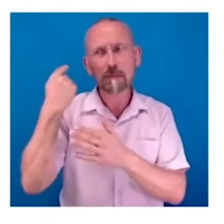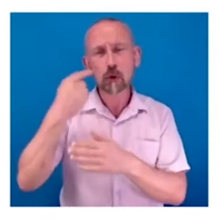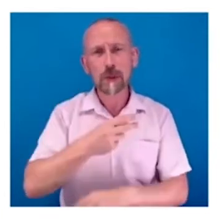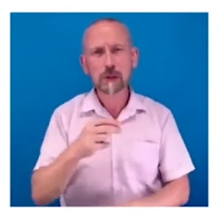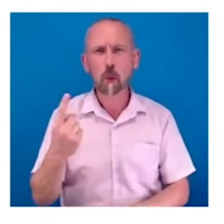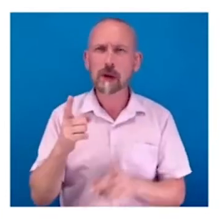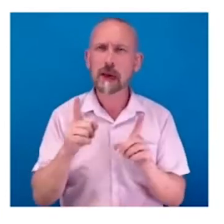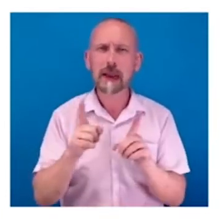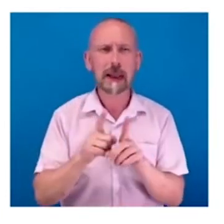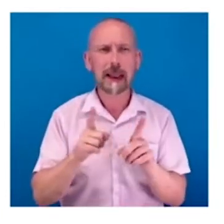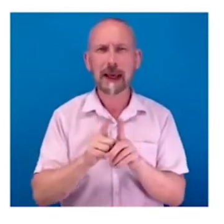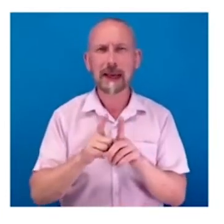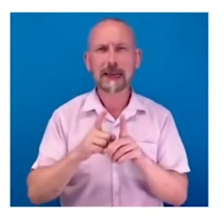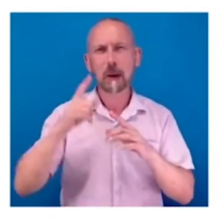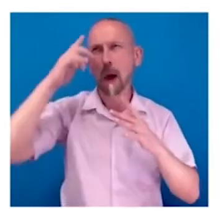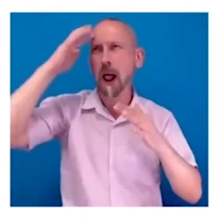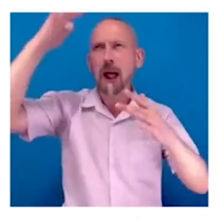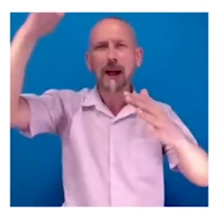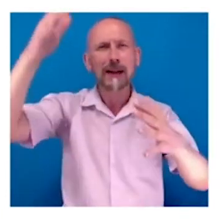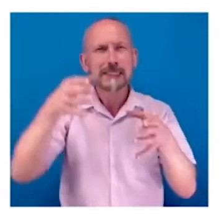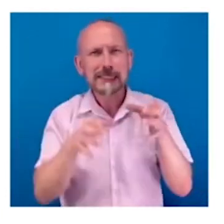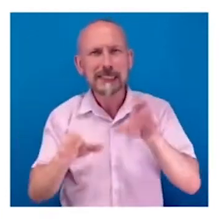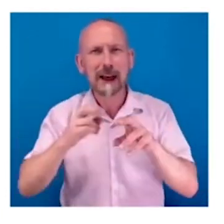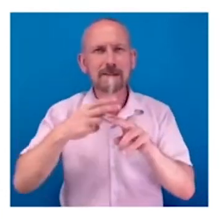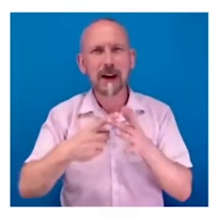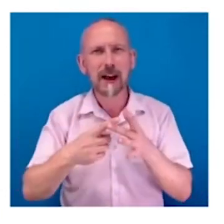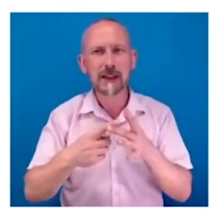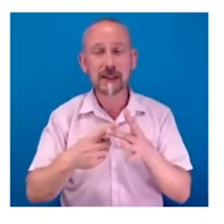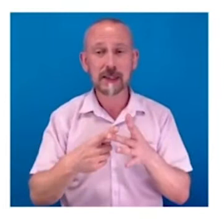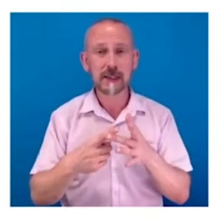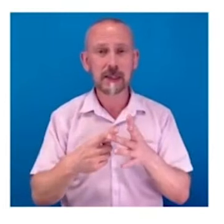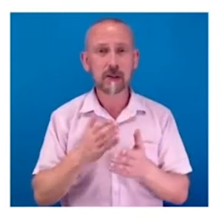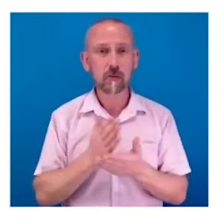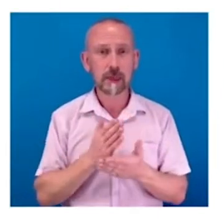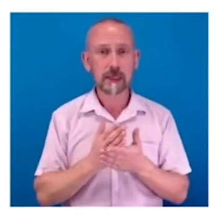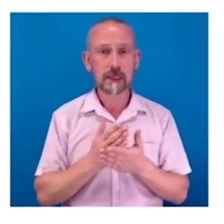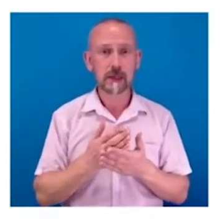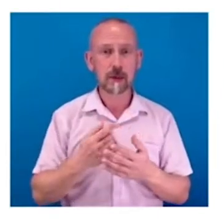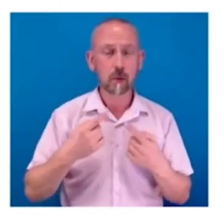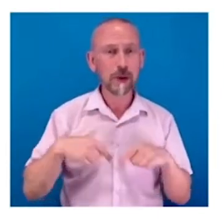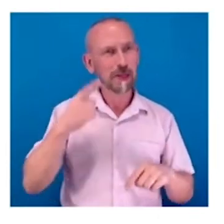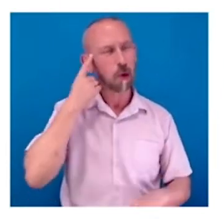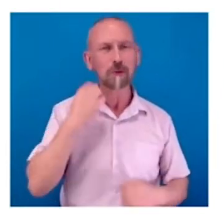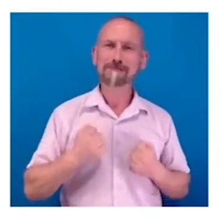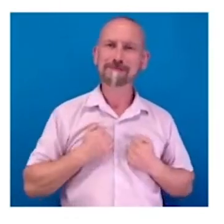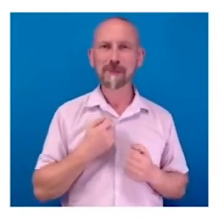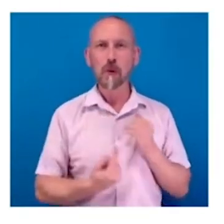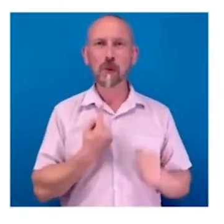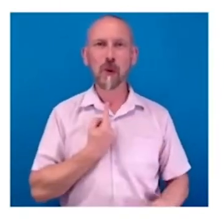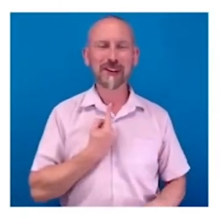of course, we thought that we invented this kind of technology ourselves. We later found out that others had invented it before